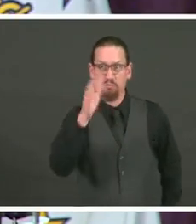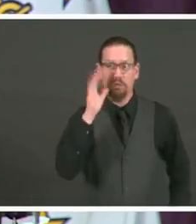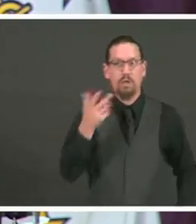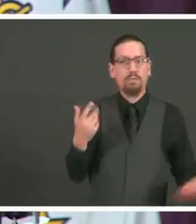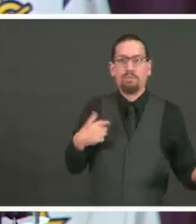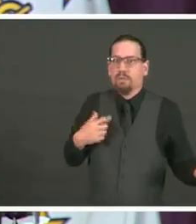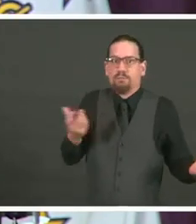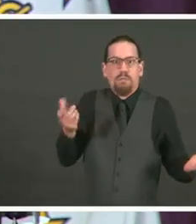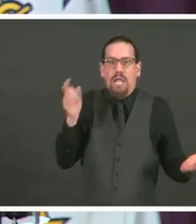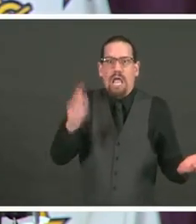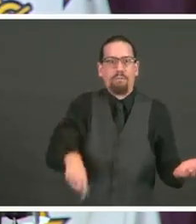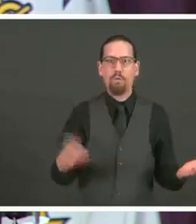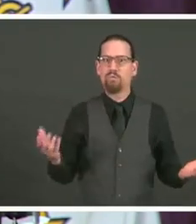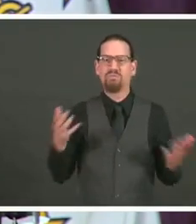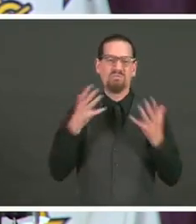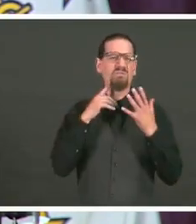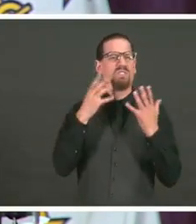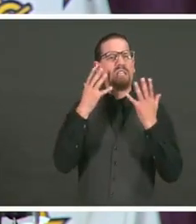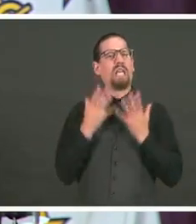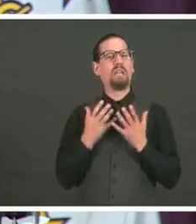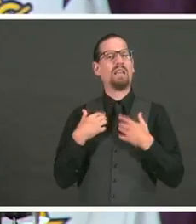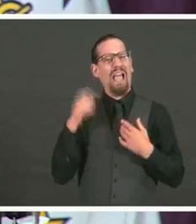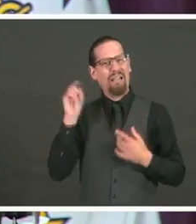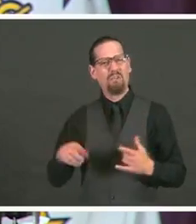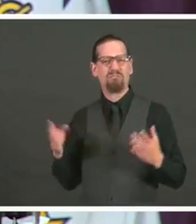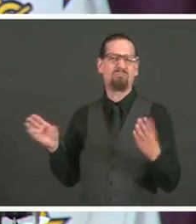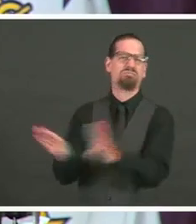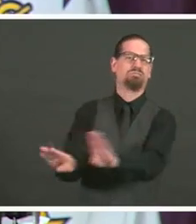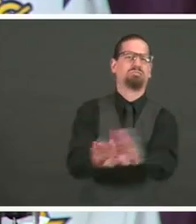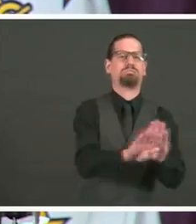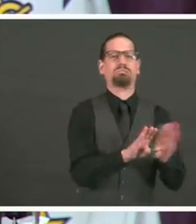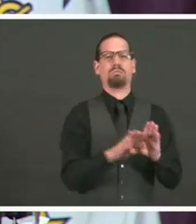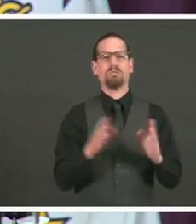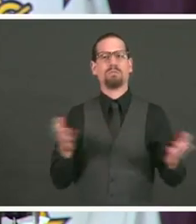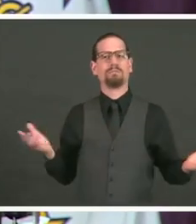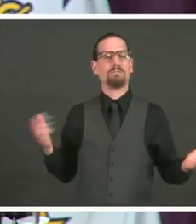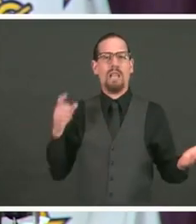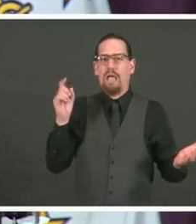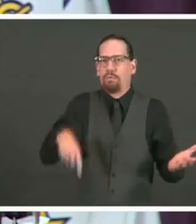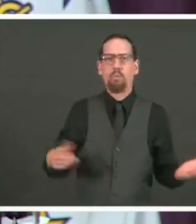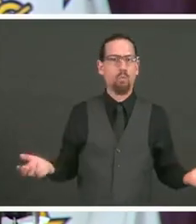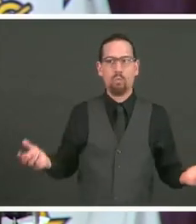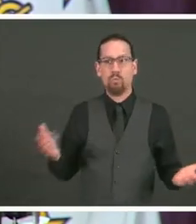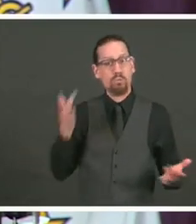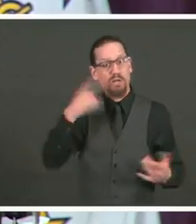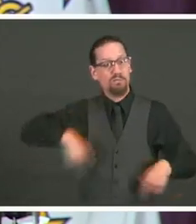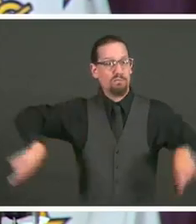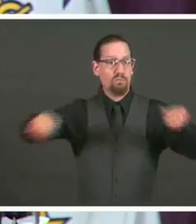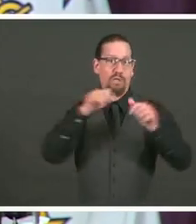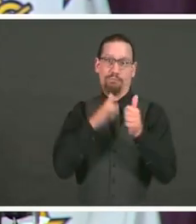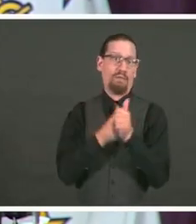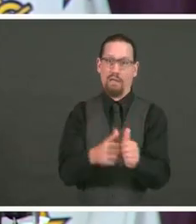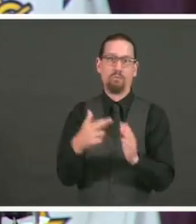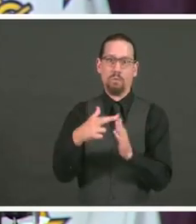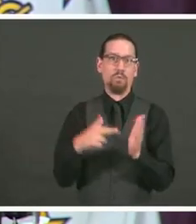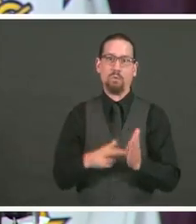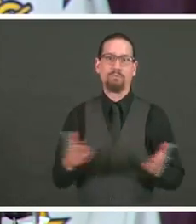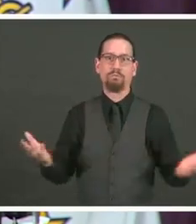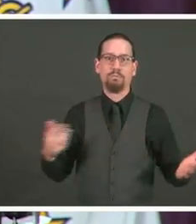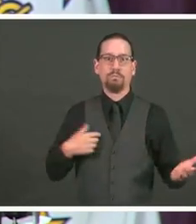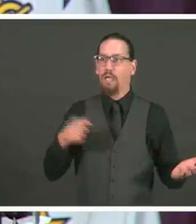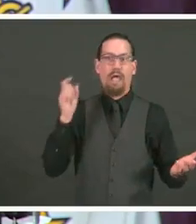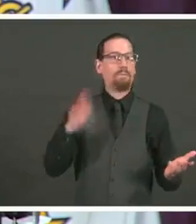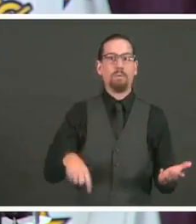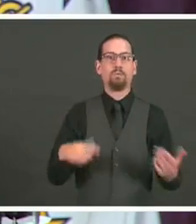bars, the operating part of a bar, if we don't get better compliance with congregating. I don't know how else to say it. I have